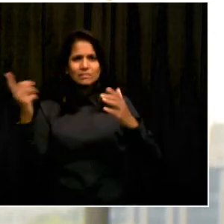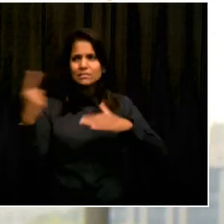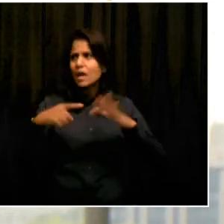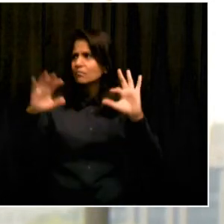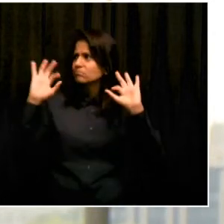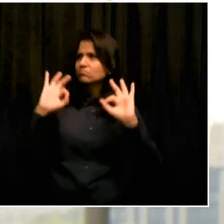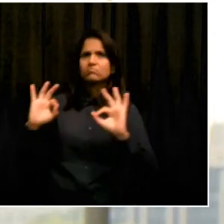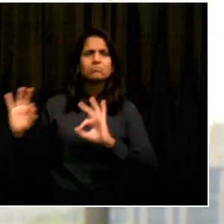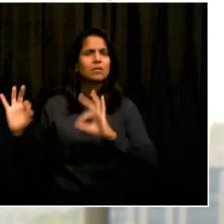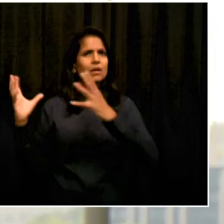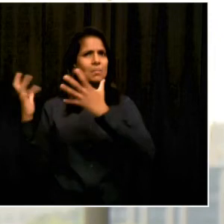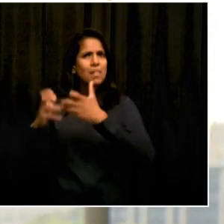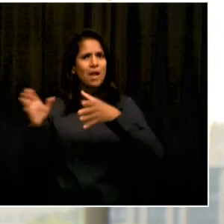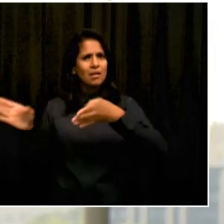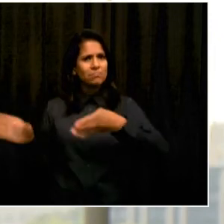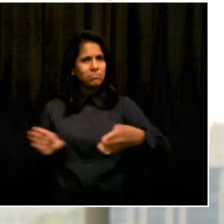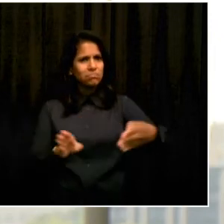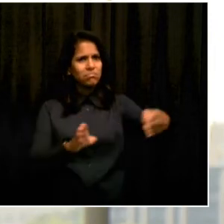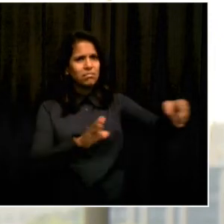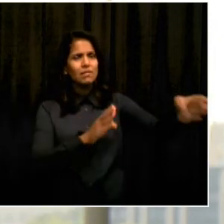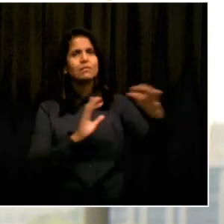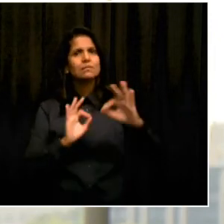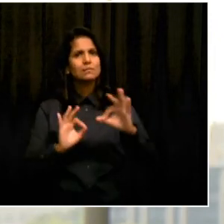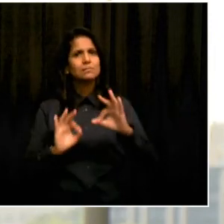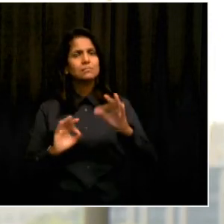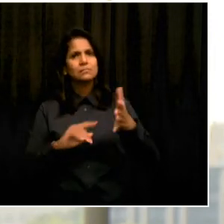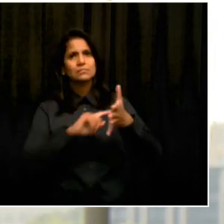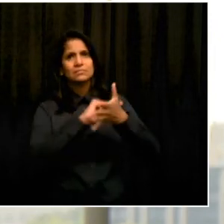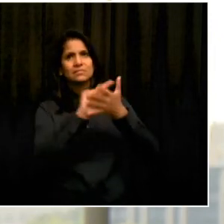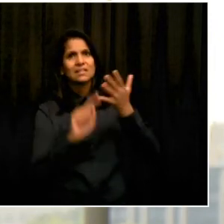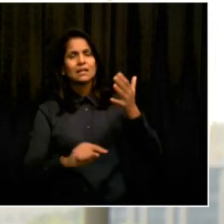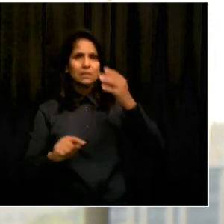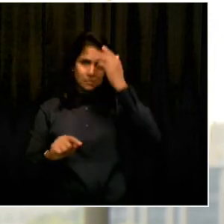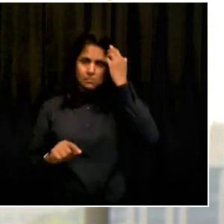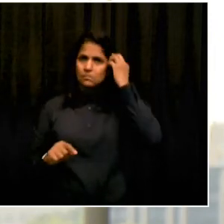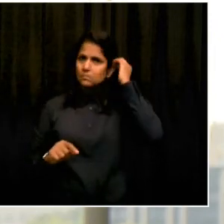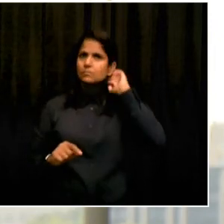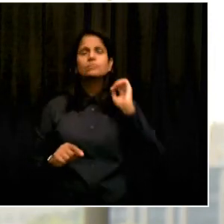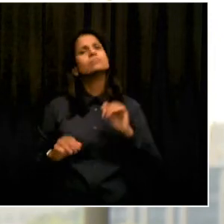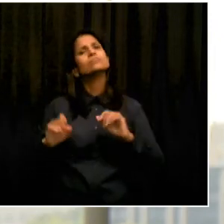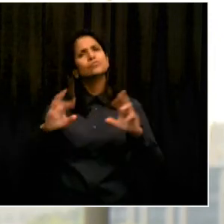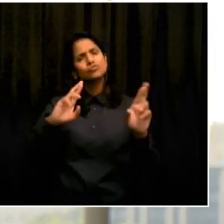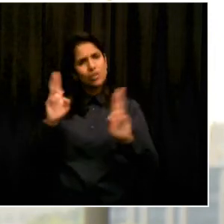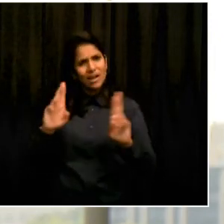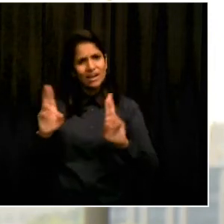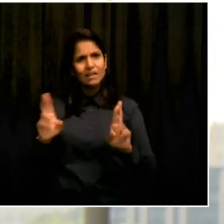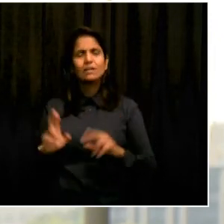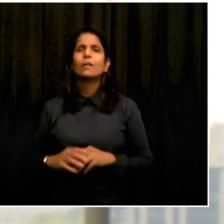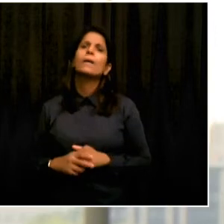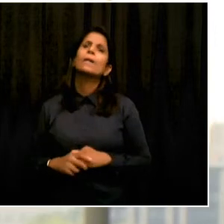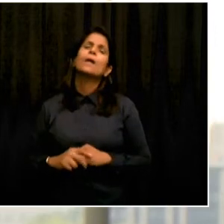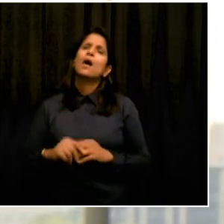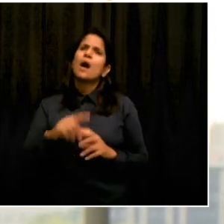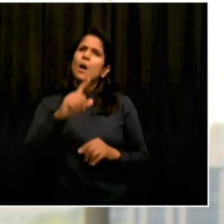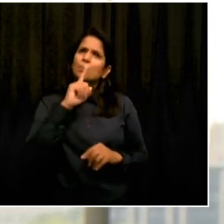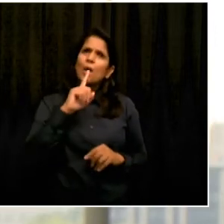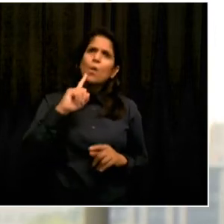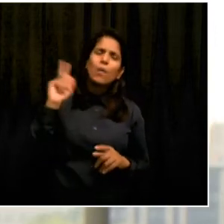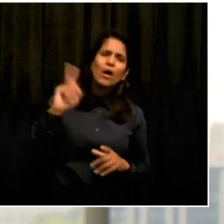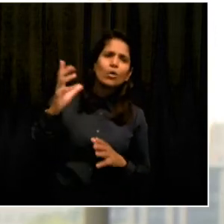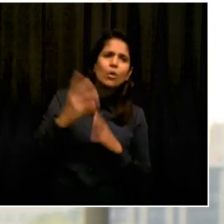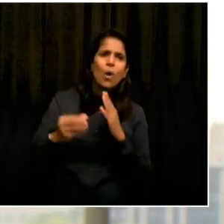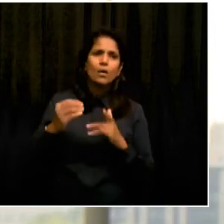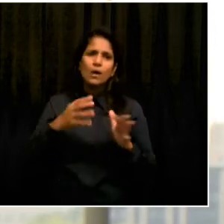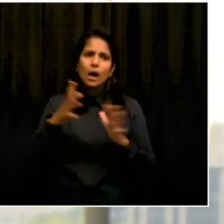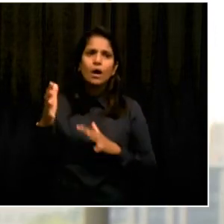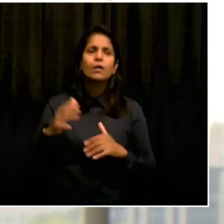Now we're talking about a bigger vision. We're going to lay out specific plans. We're going to go from there. It's everything has to keep building. And I think